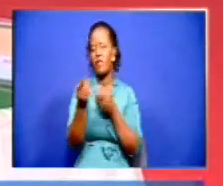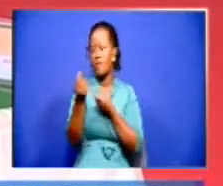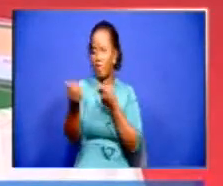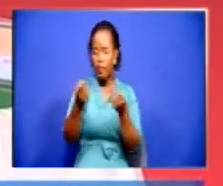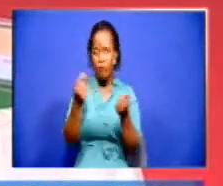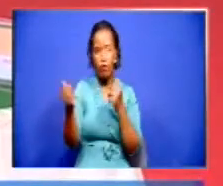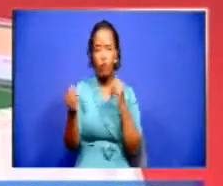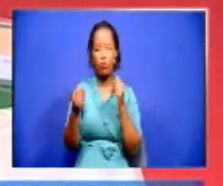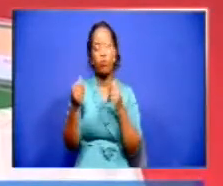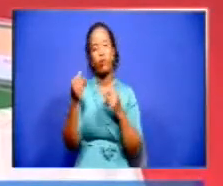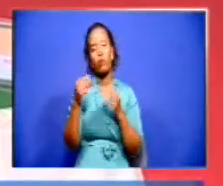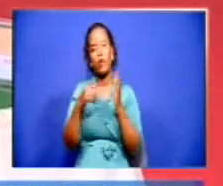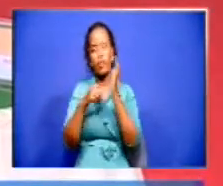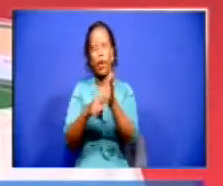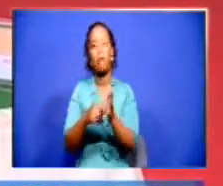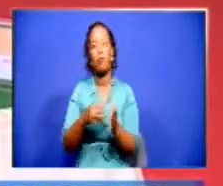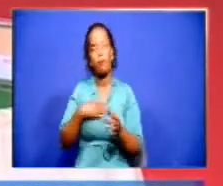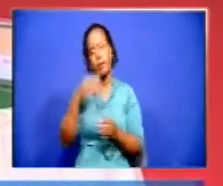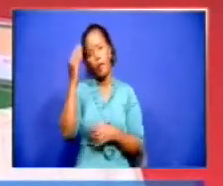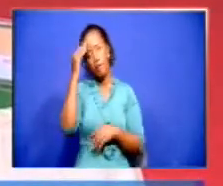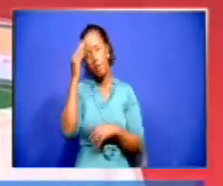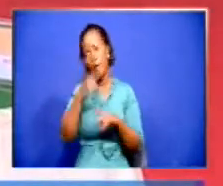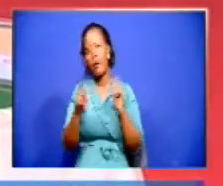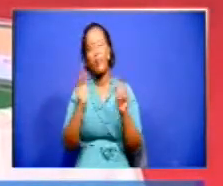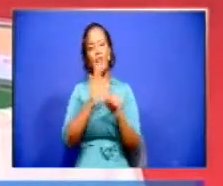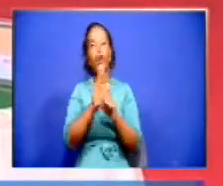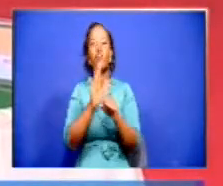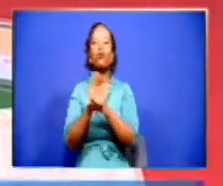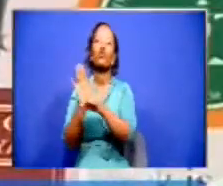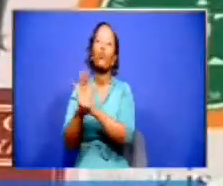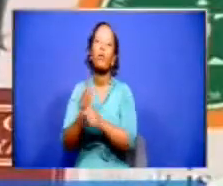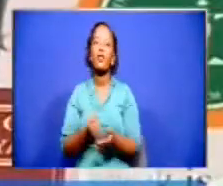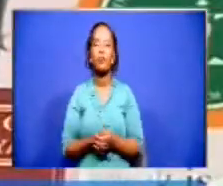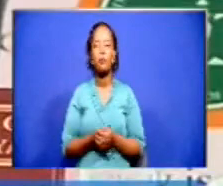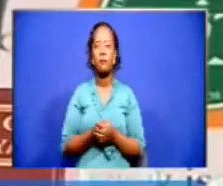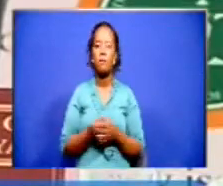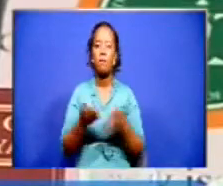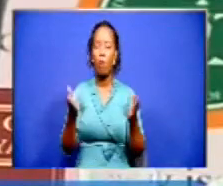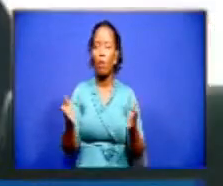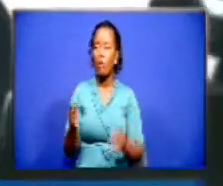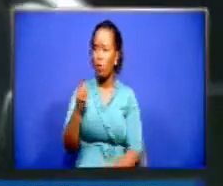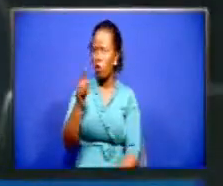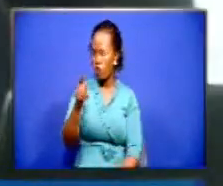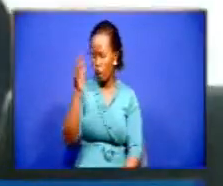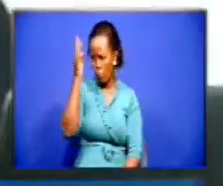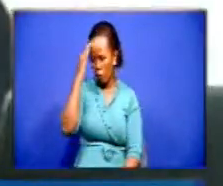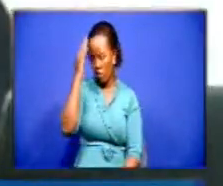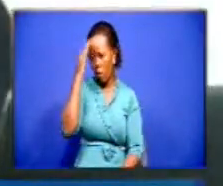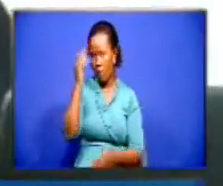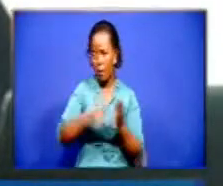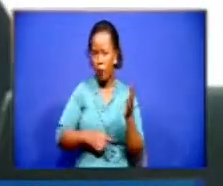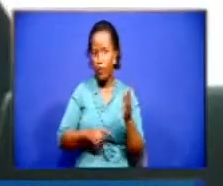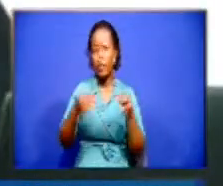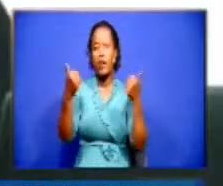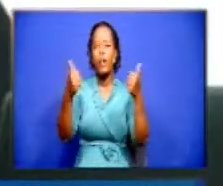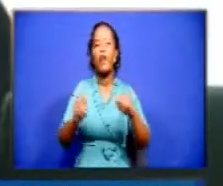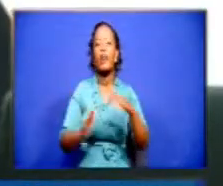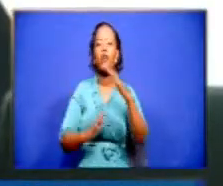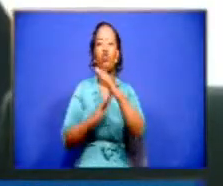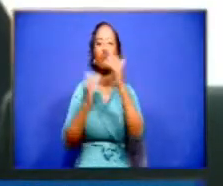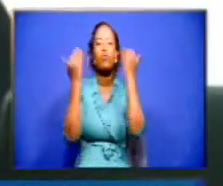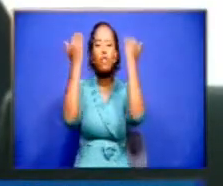examples I can remember. Okay. There are quite a number. Okay. Does my lord remember any Supreme Court case that